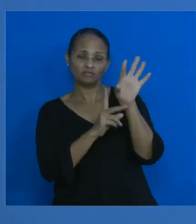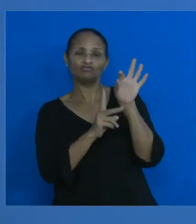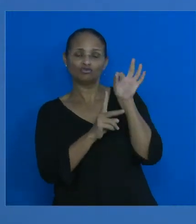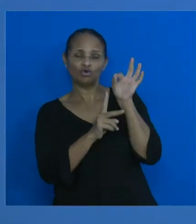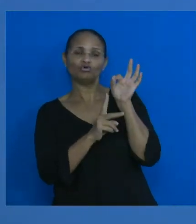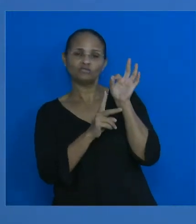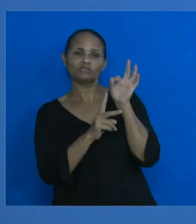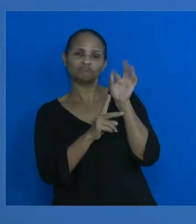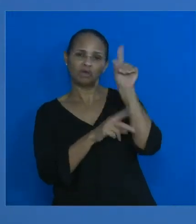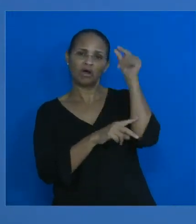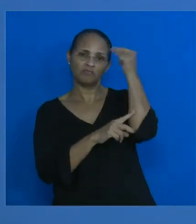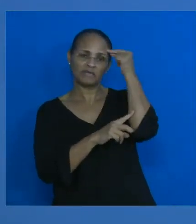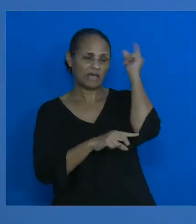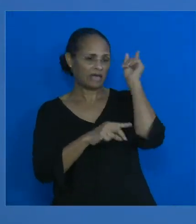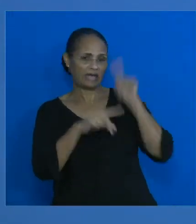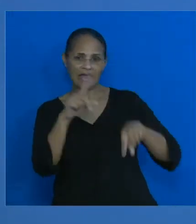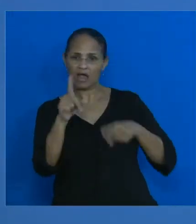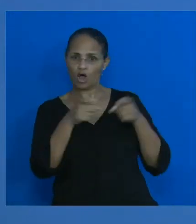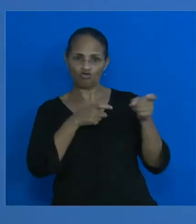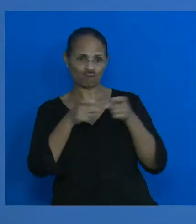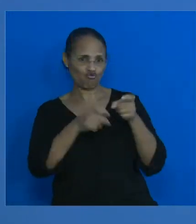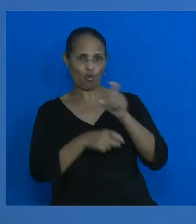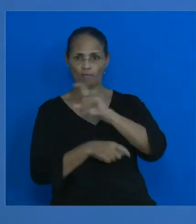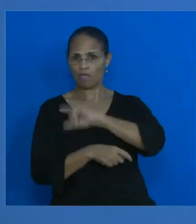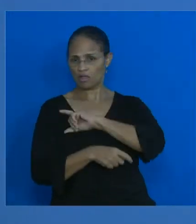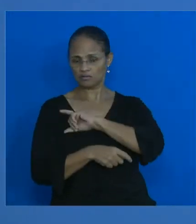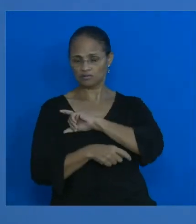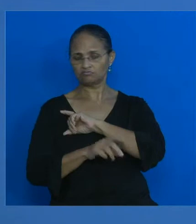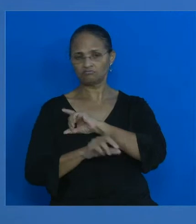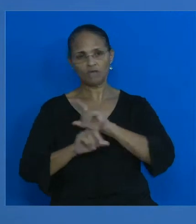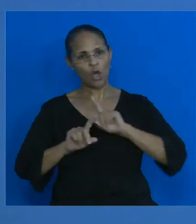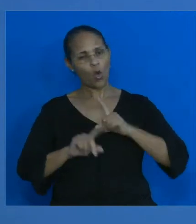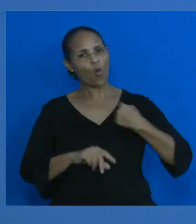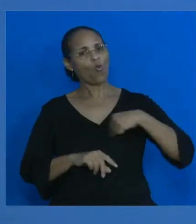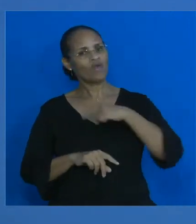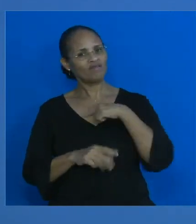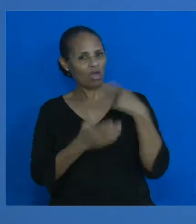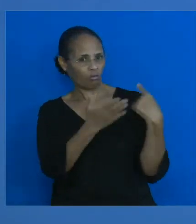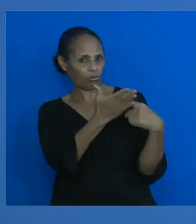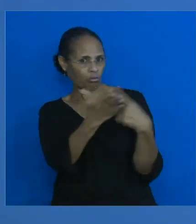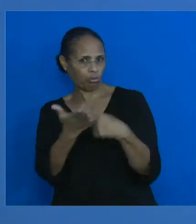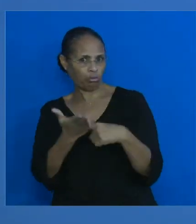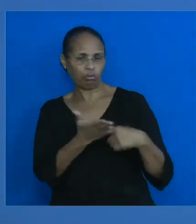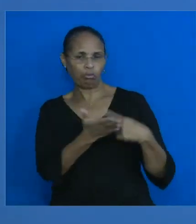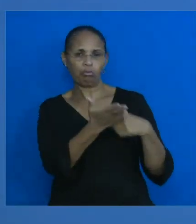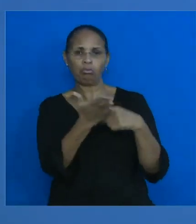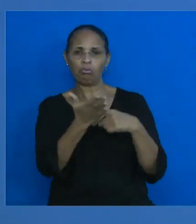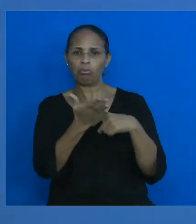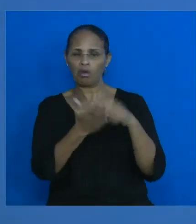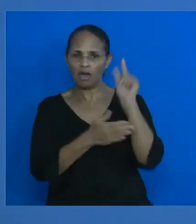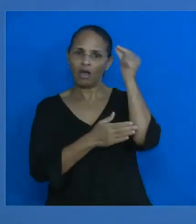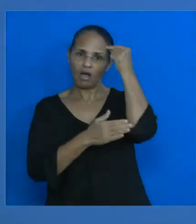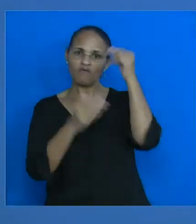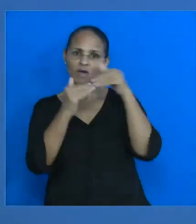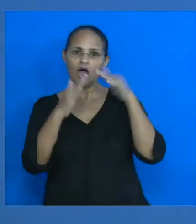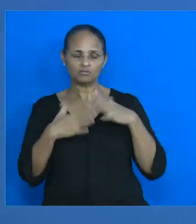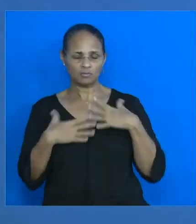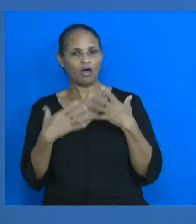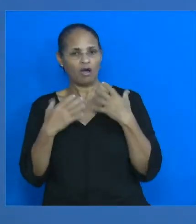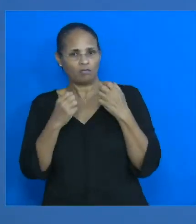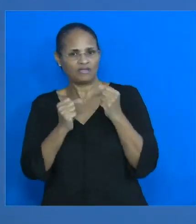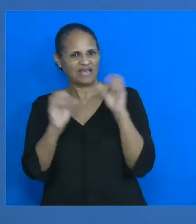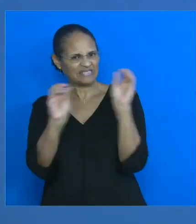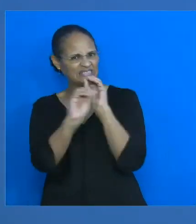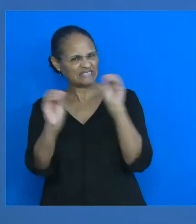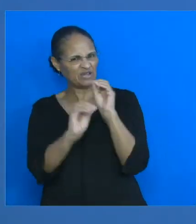does not control the police. We've had discussions with Government House, and I'm confident that a zero